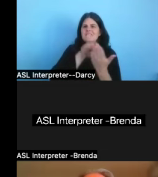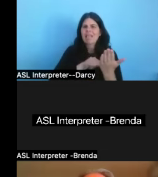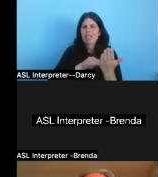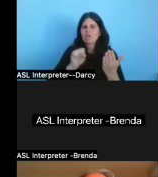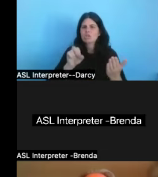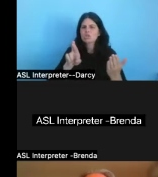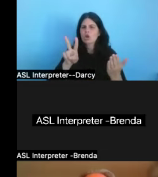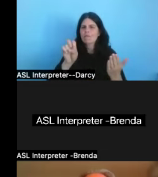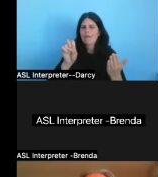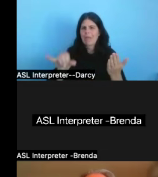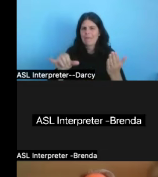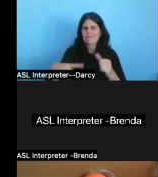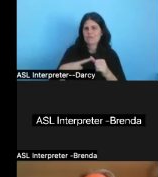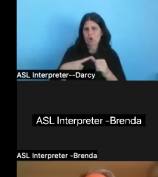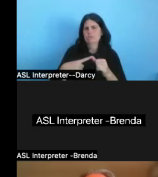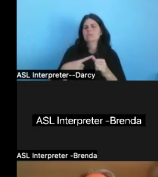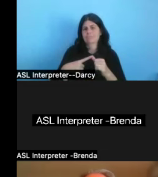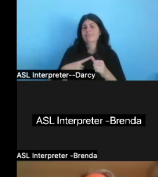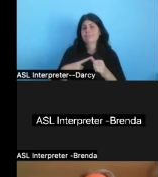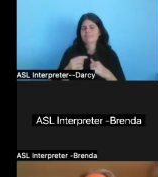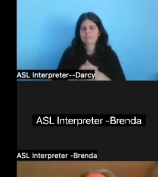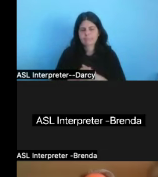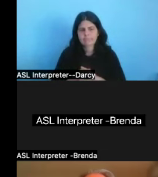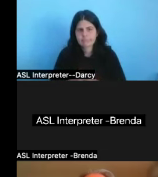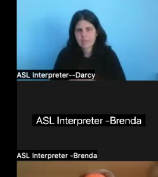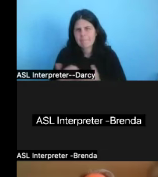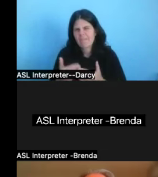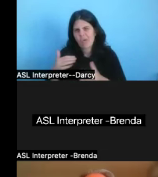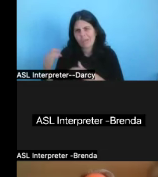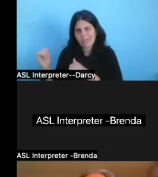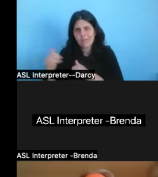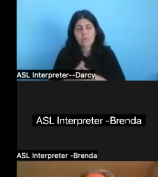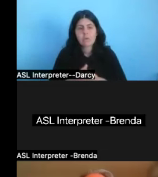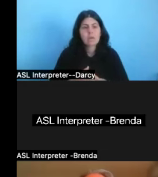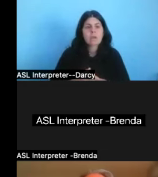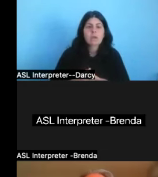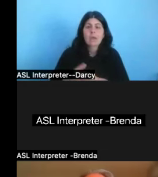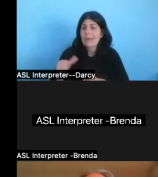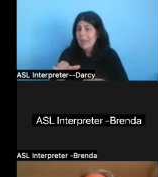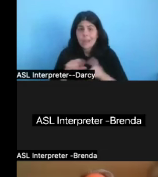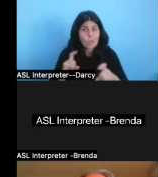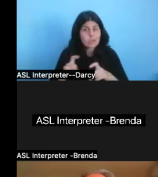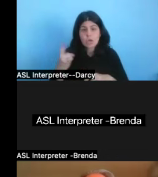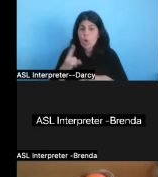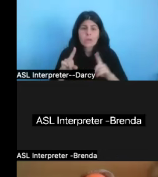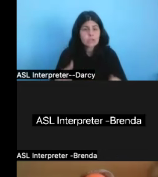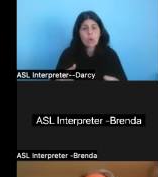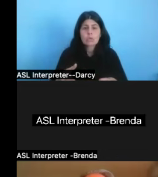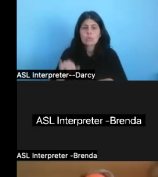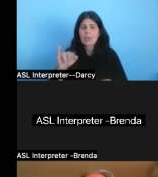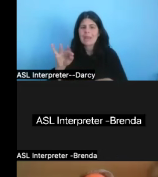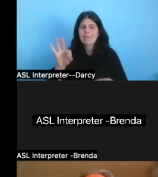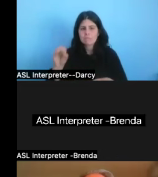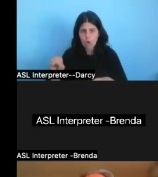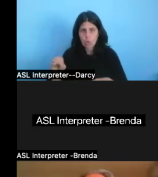webinar automatically. And any questions beyond what we're talking about today, always go to info@earthquakecountry.org. I'm going to